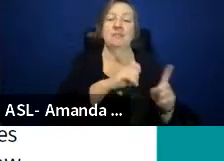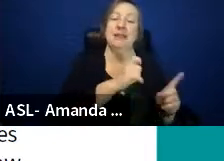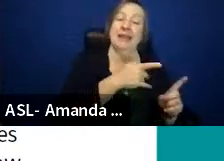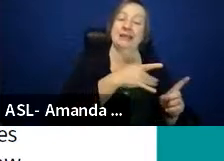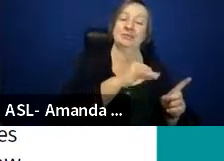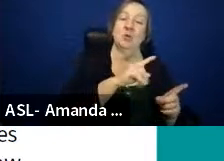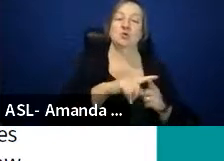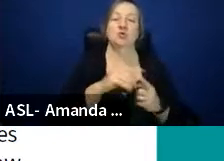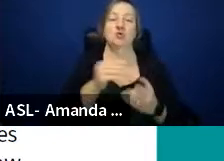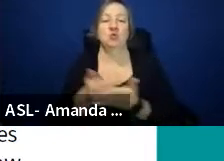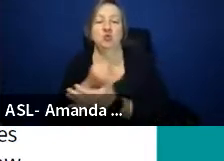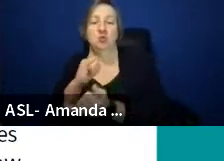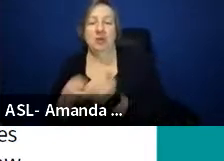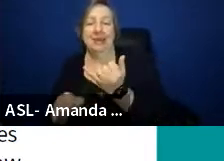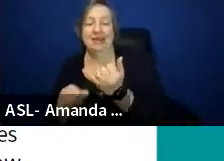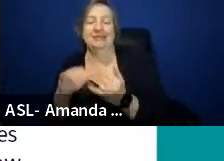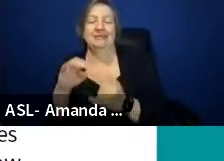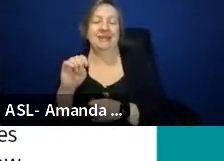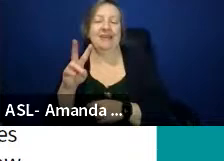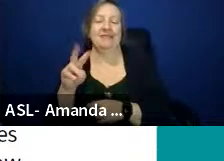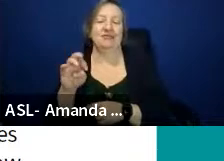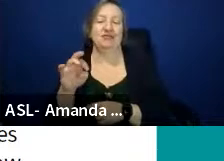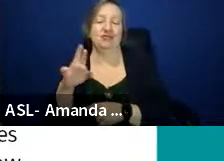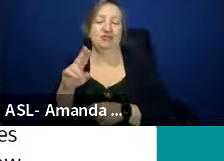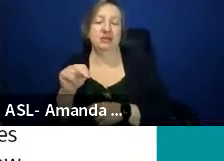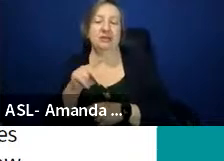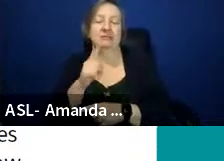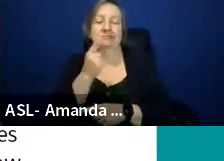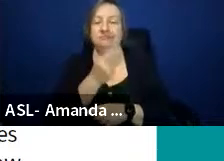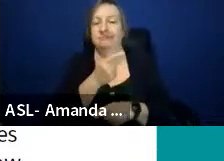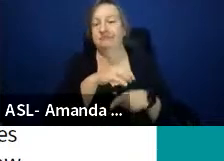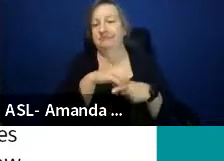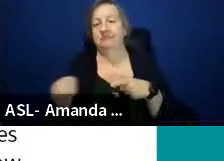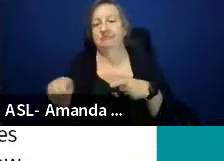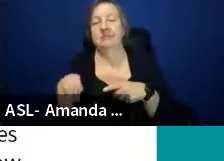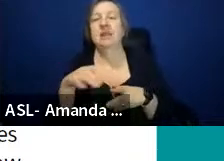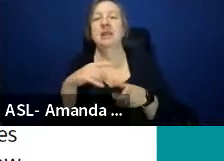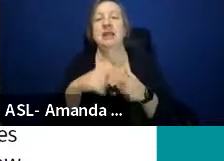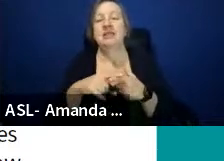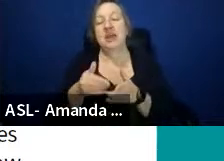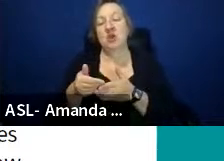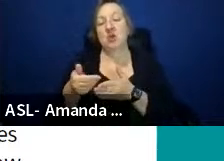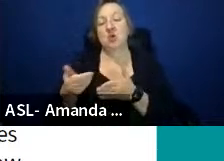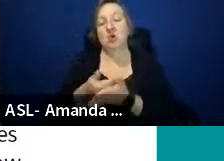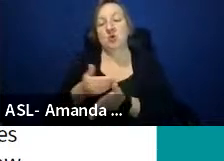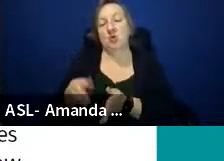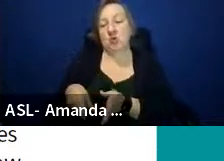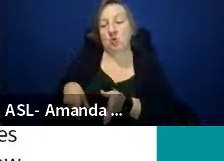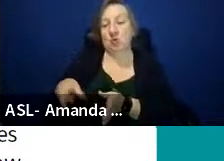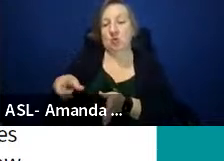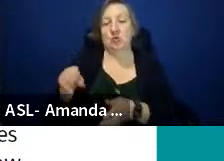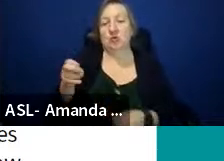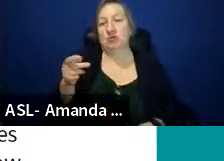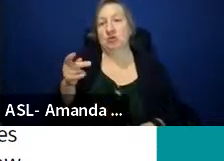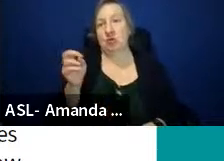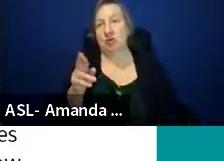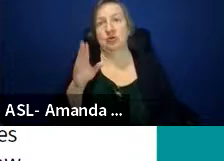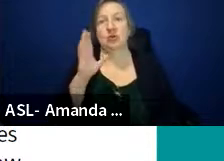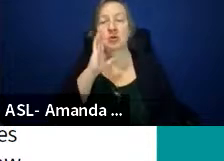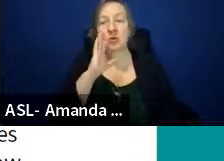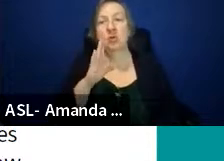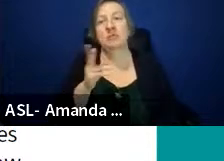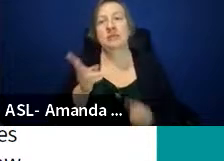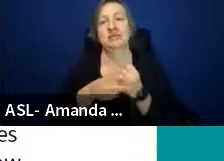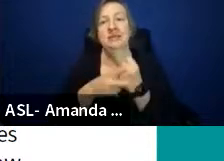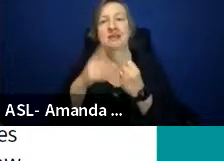new terminus near Evergreen is an exclusive right-of-way, as well as the new shoulders that are proposed on the IBR program would be reserved